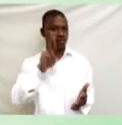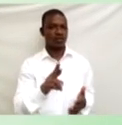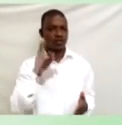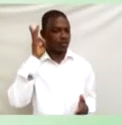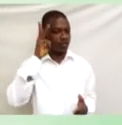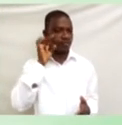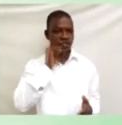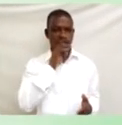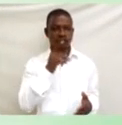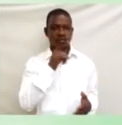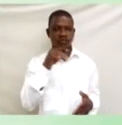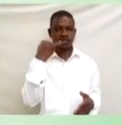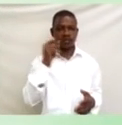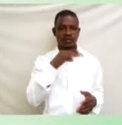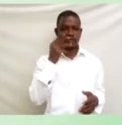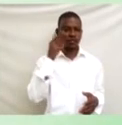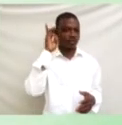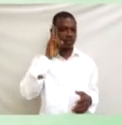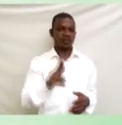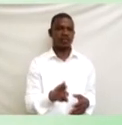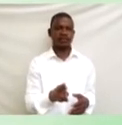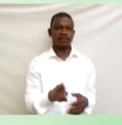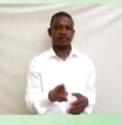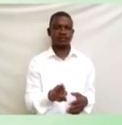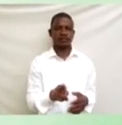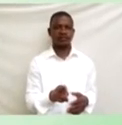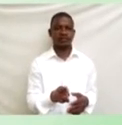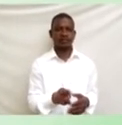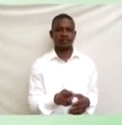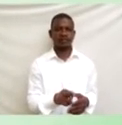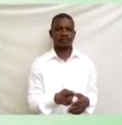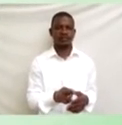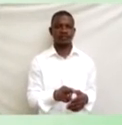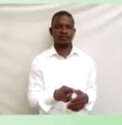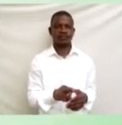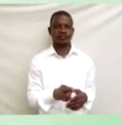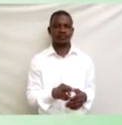were, we, you, they were.